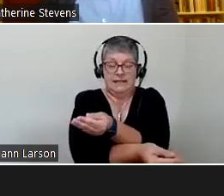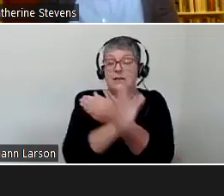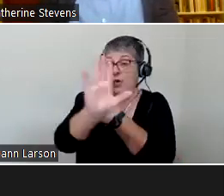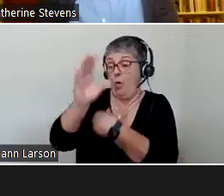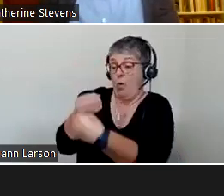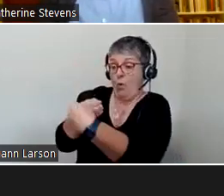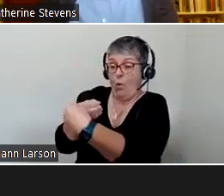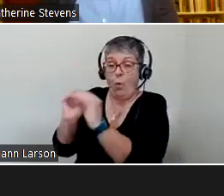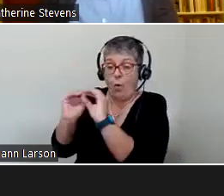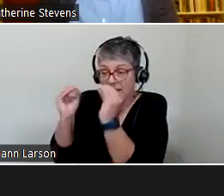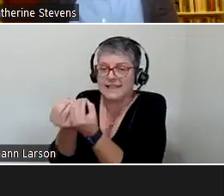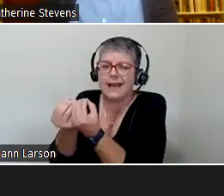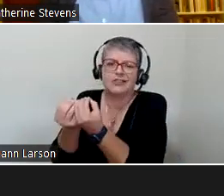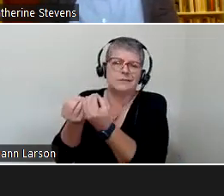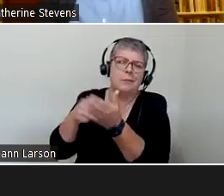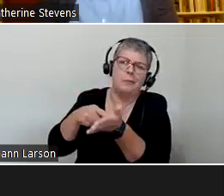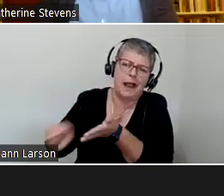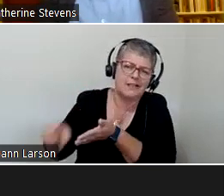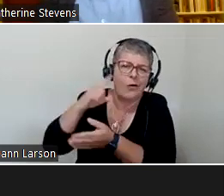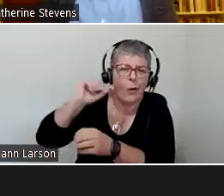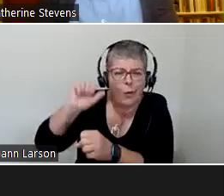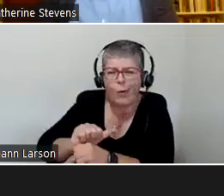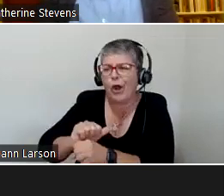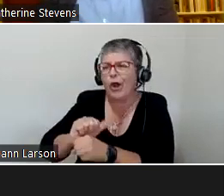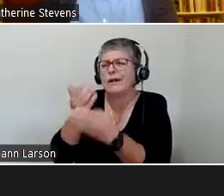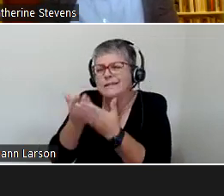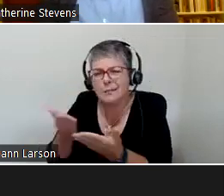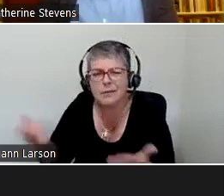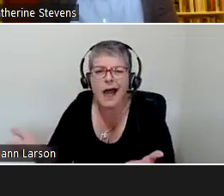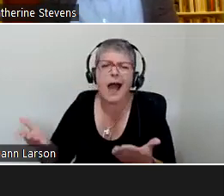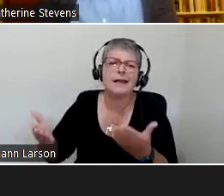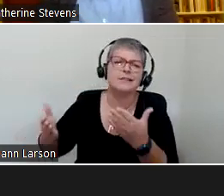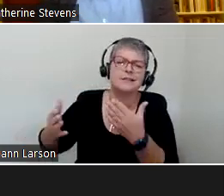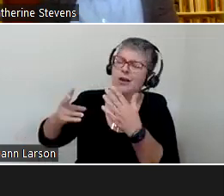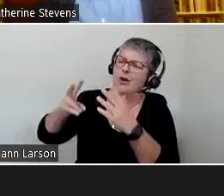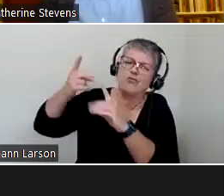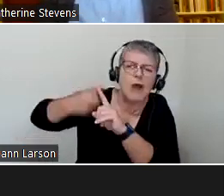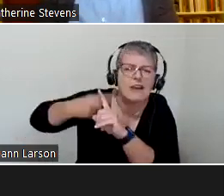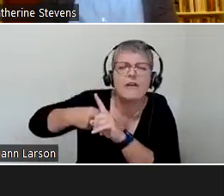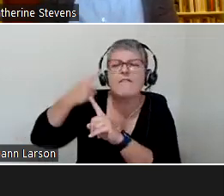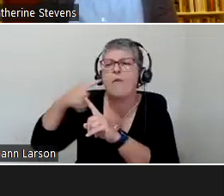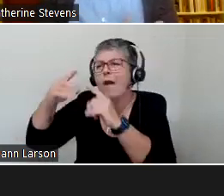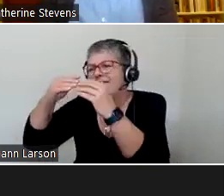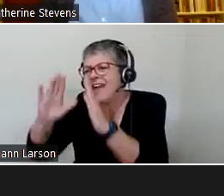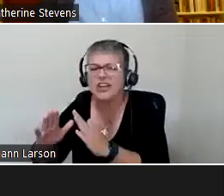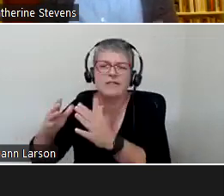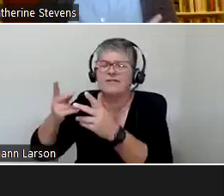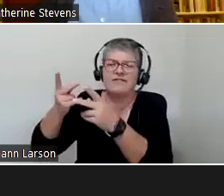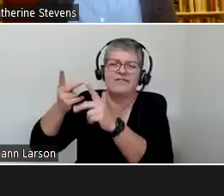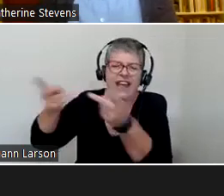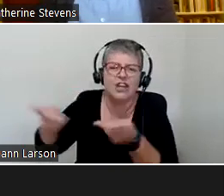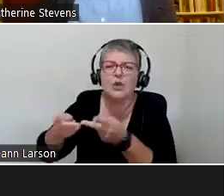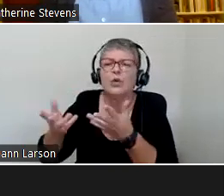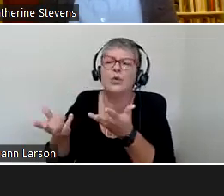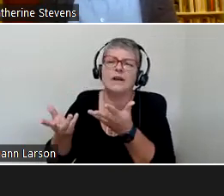for things like work, supplies, external venue rentals, travel costs or fees, that